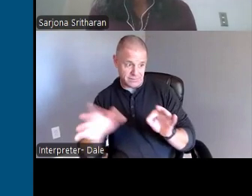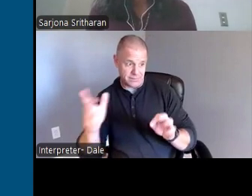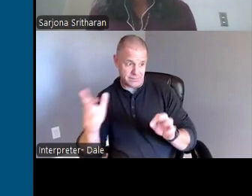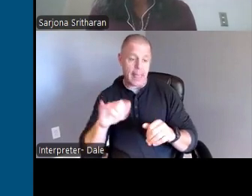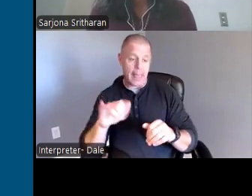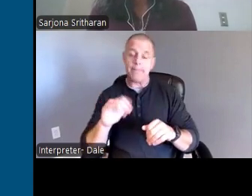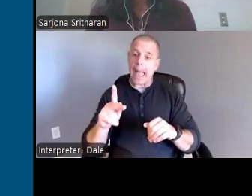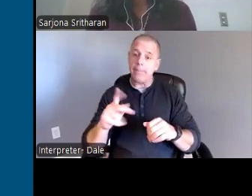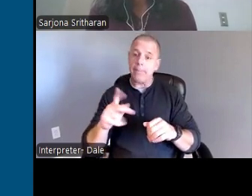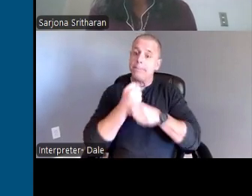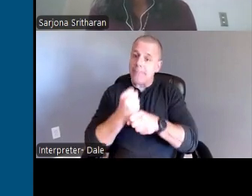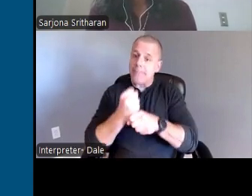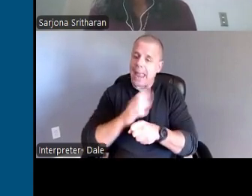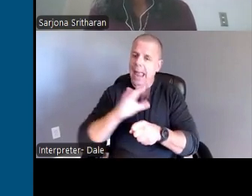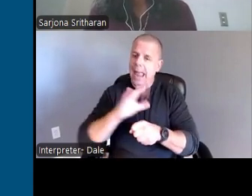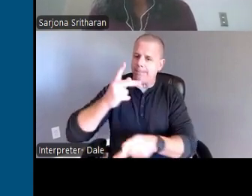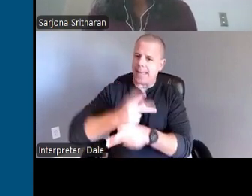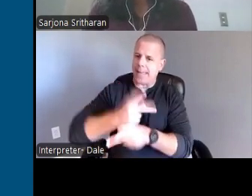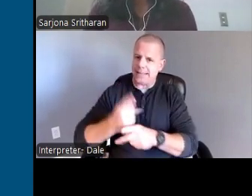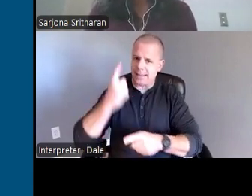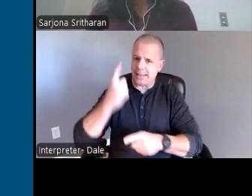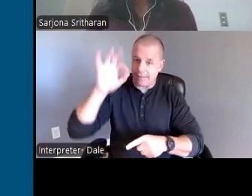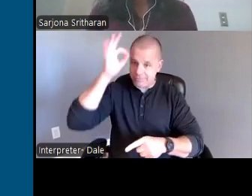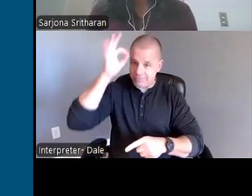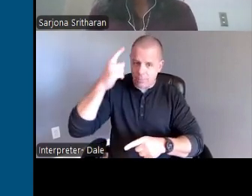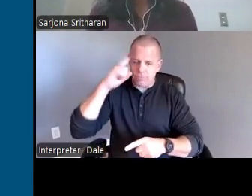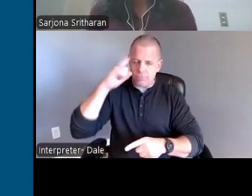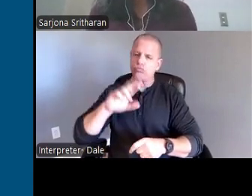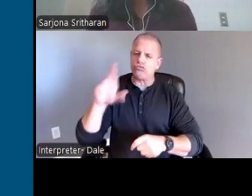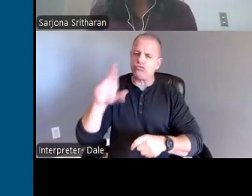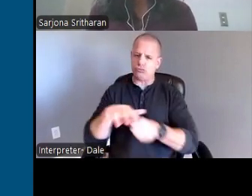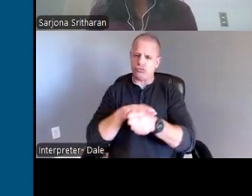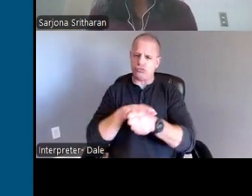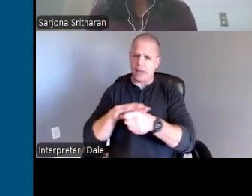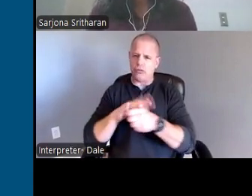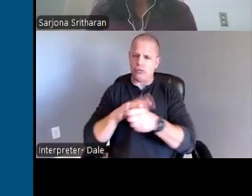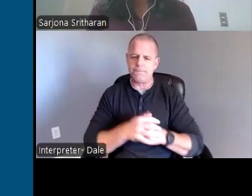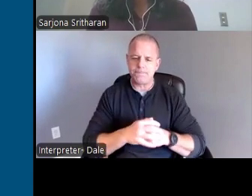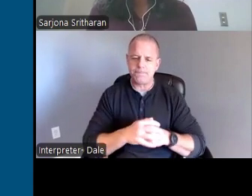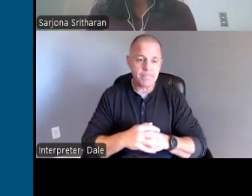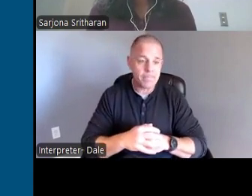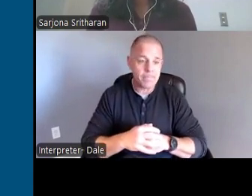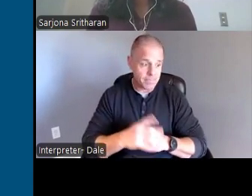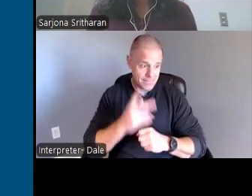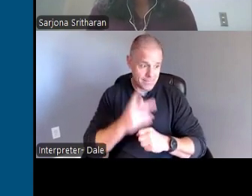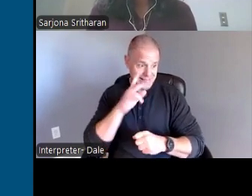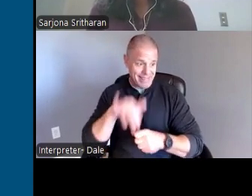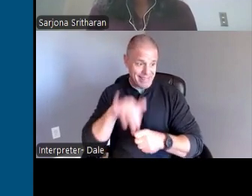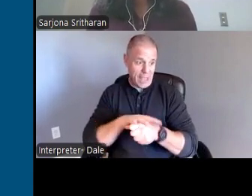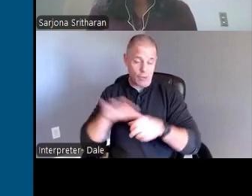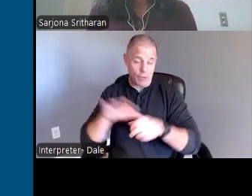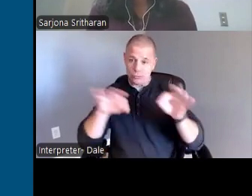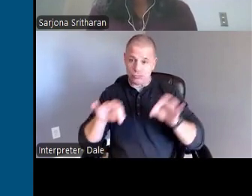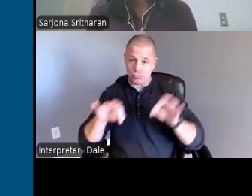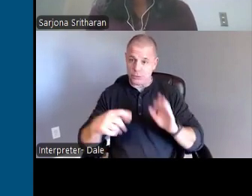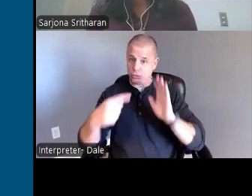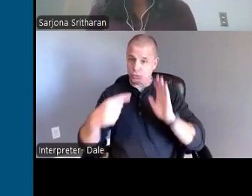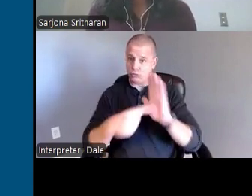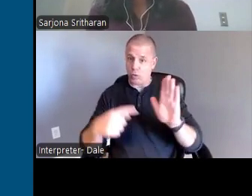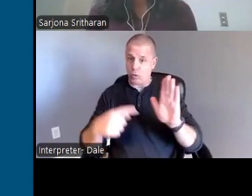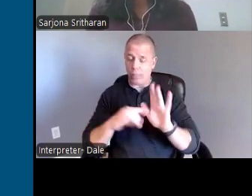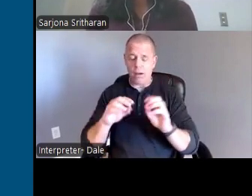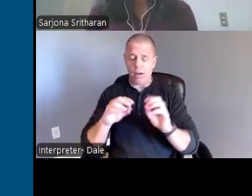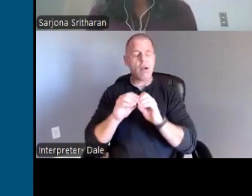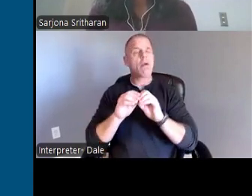federal government for Rochester itself. And the degree to which these area descriptions portray the overt